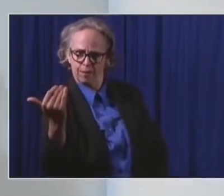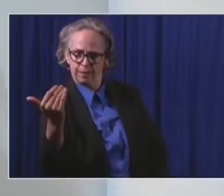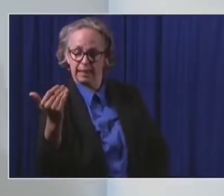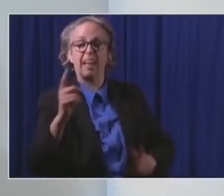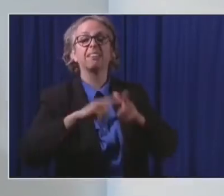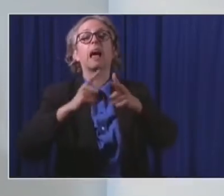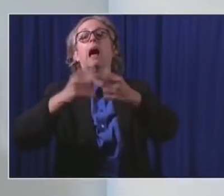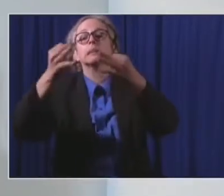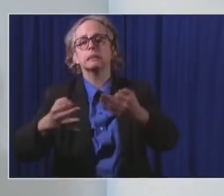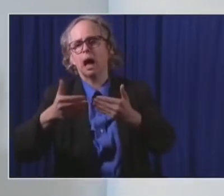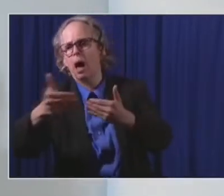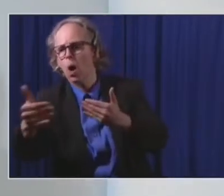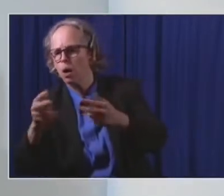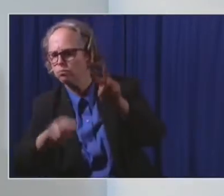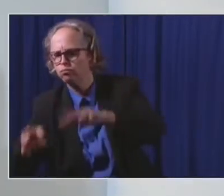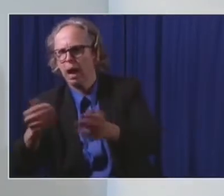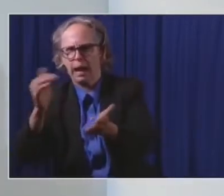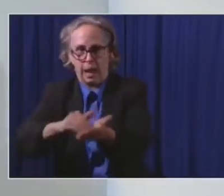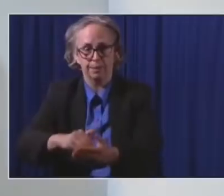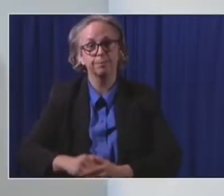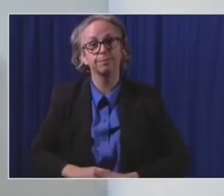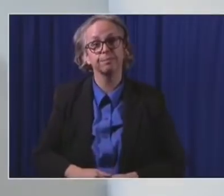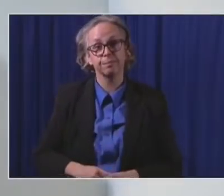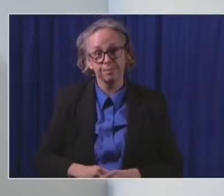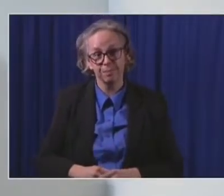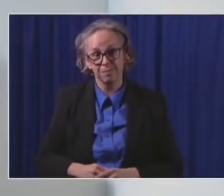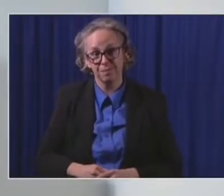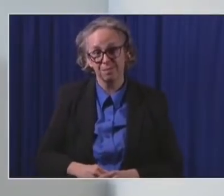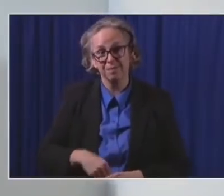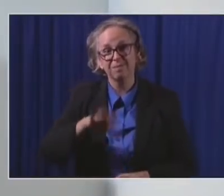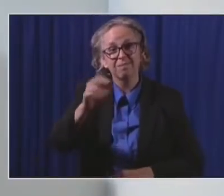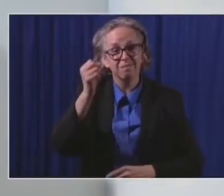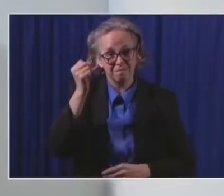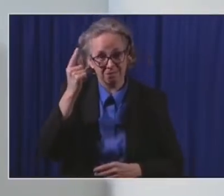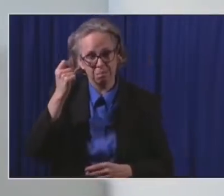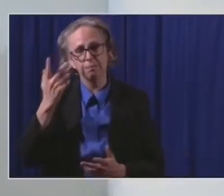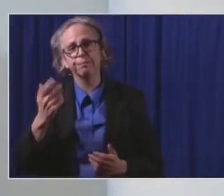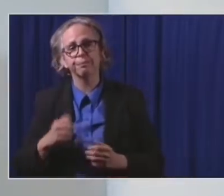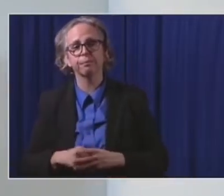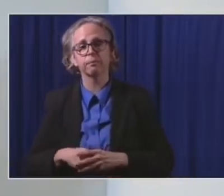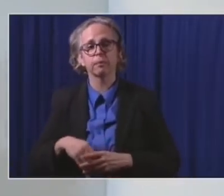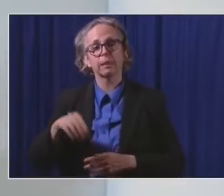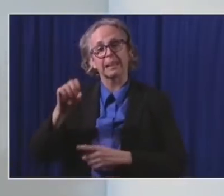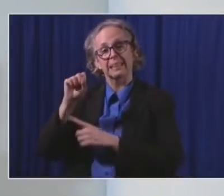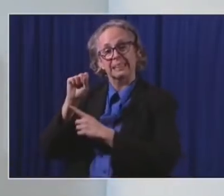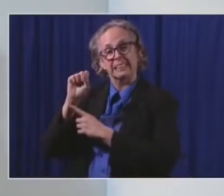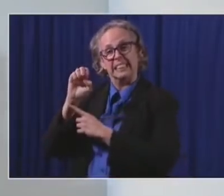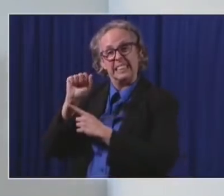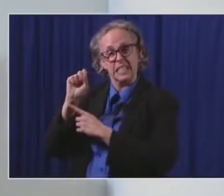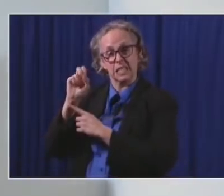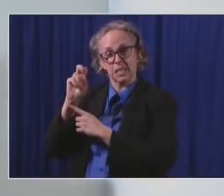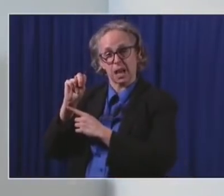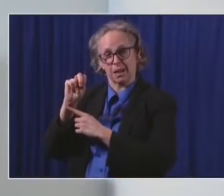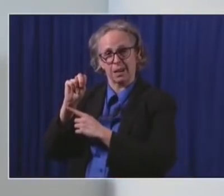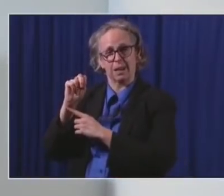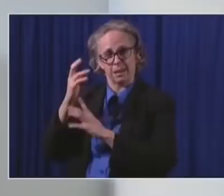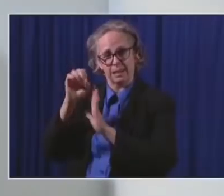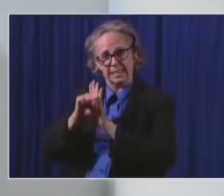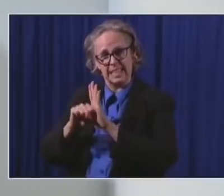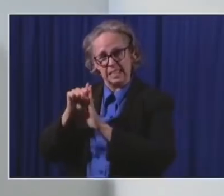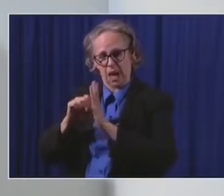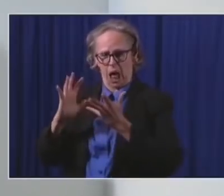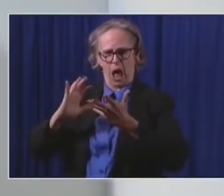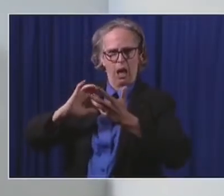through July the 15th. Additionally, we're starting a new campaign today, I Want a